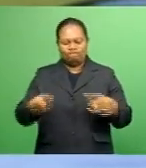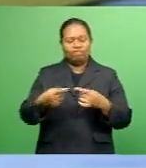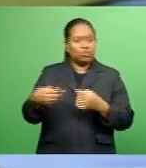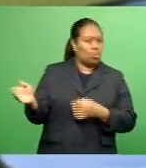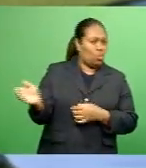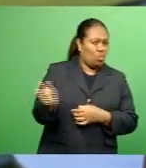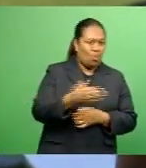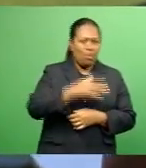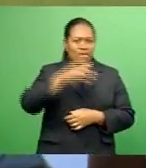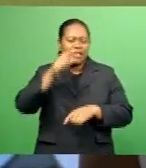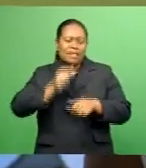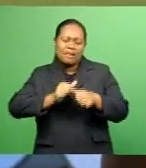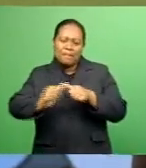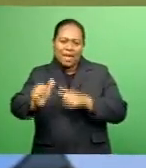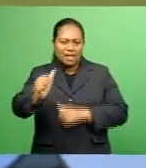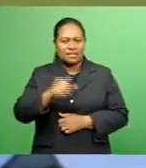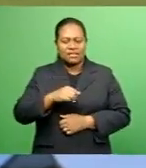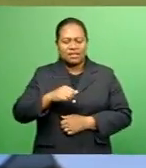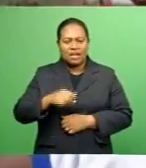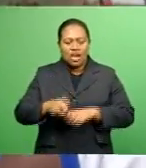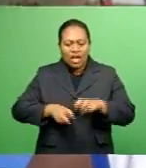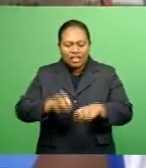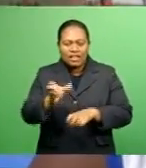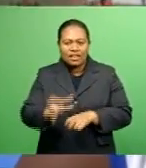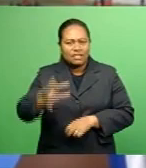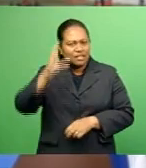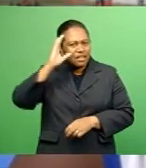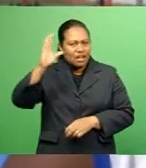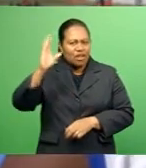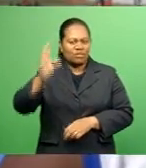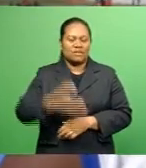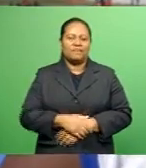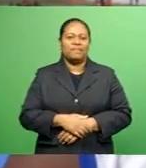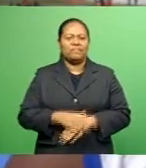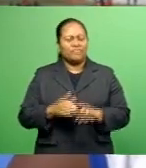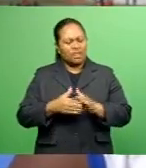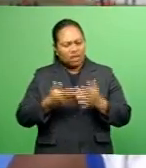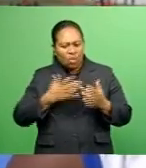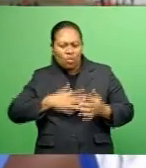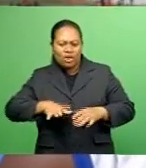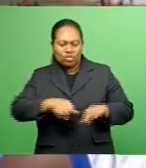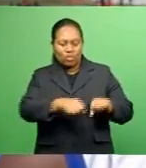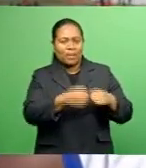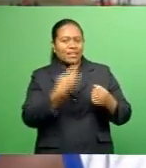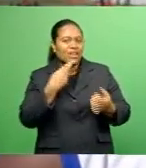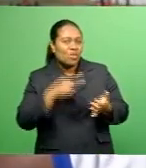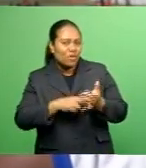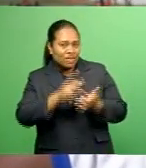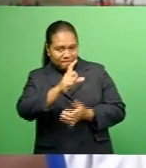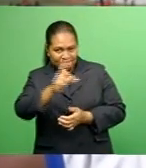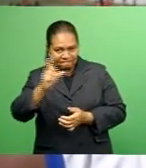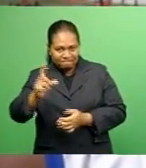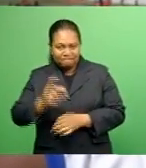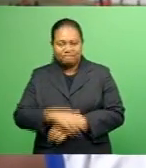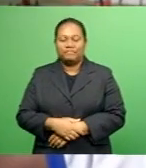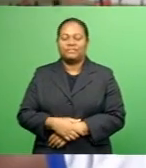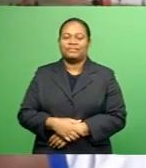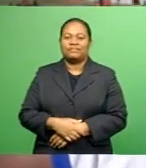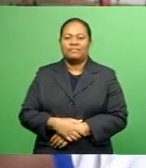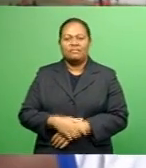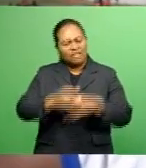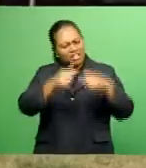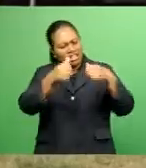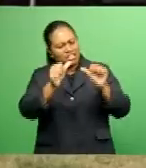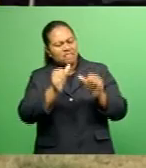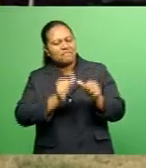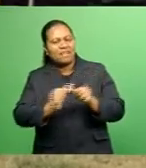country during the Coca-Cola Games. I'm aiming for gold, try to beat the record for the Cokes and achieve something